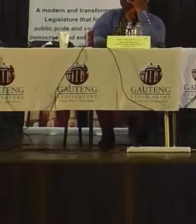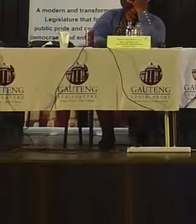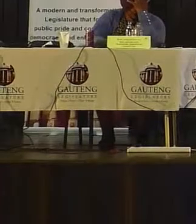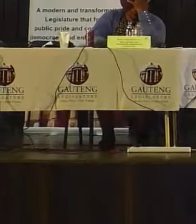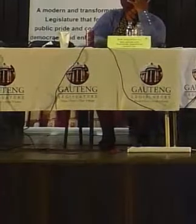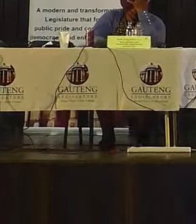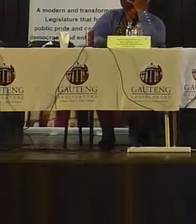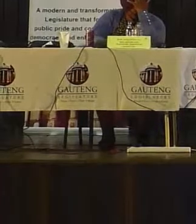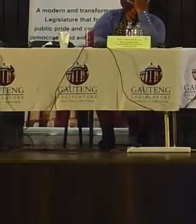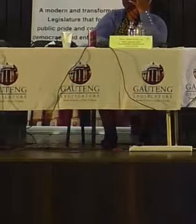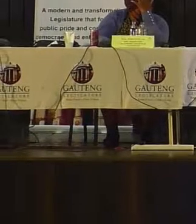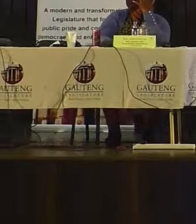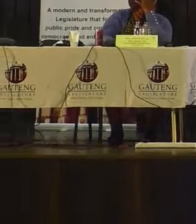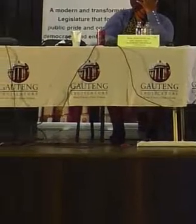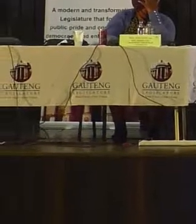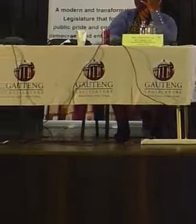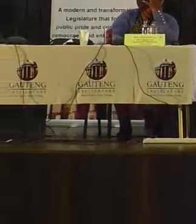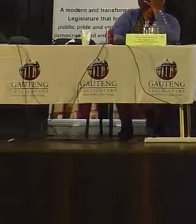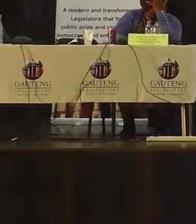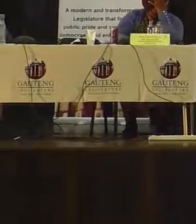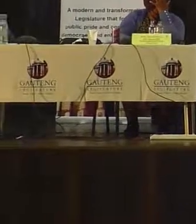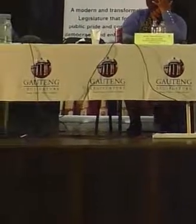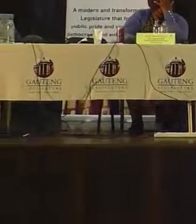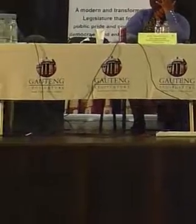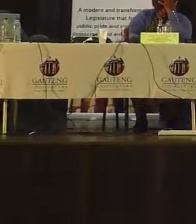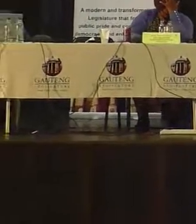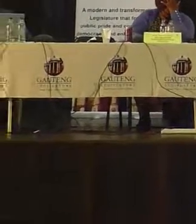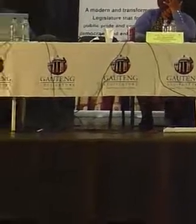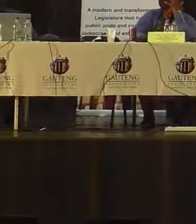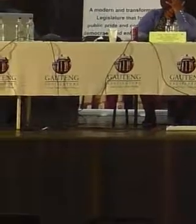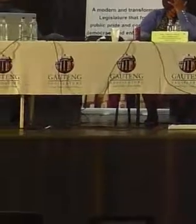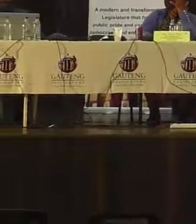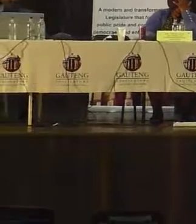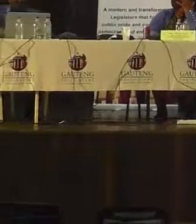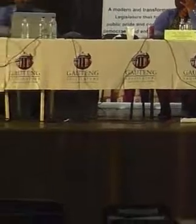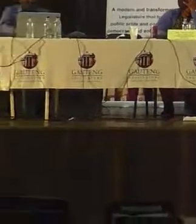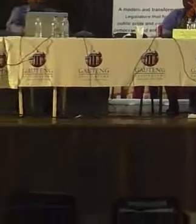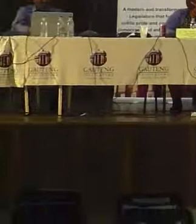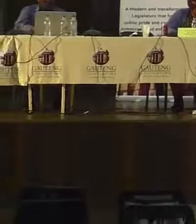now concluded work on the